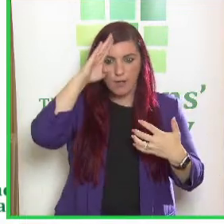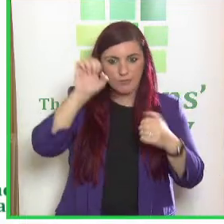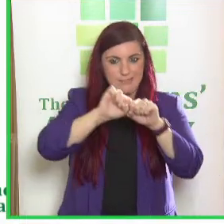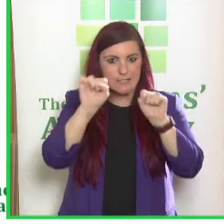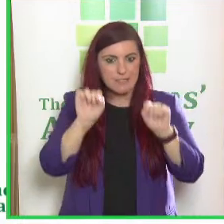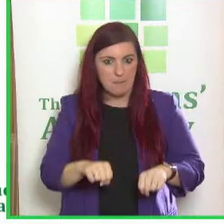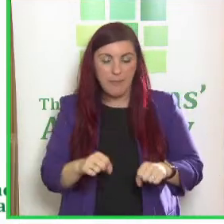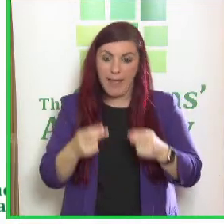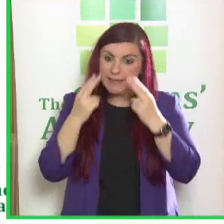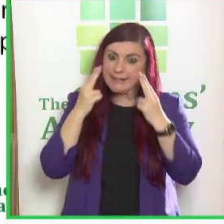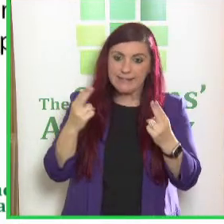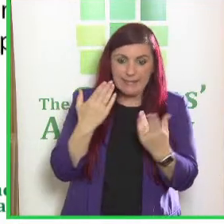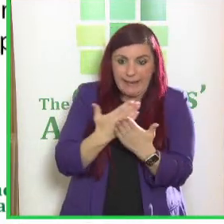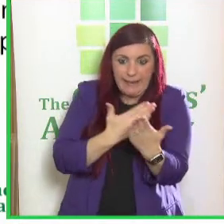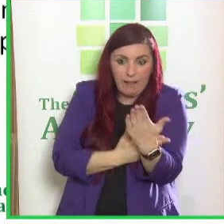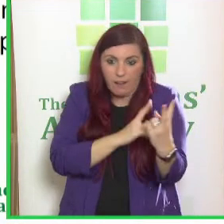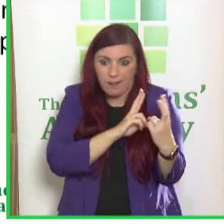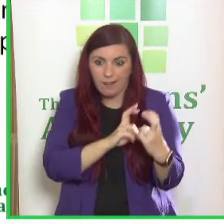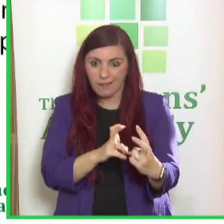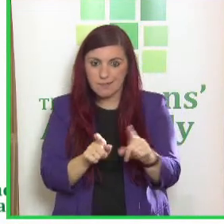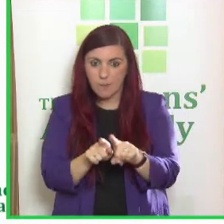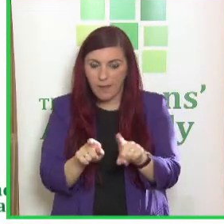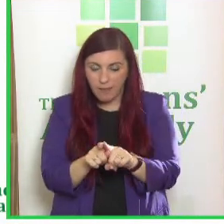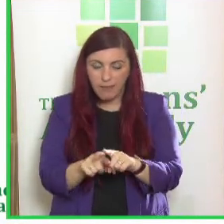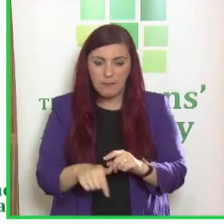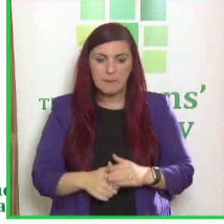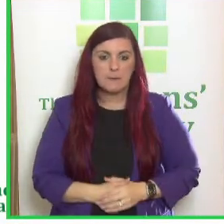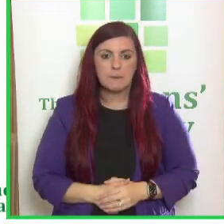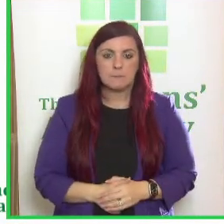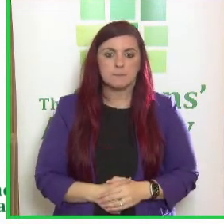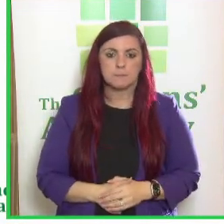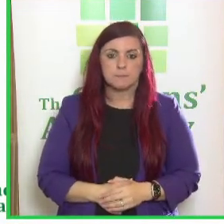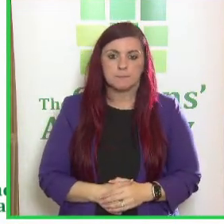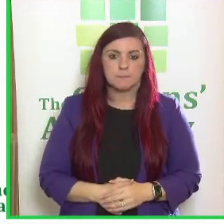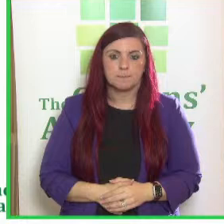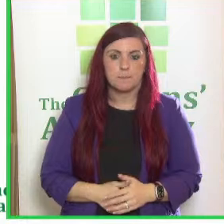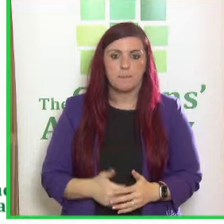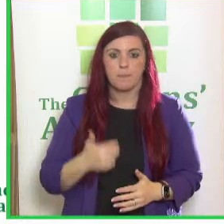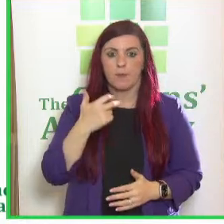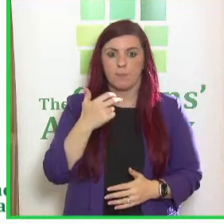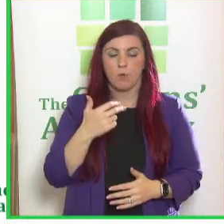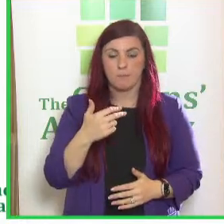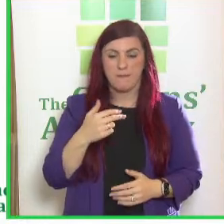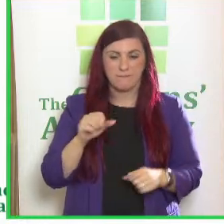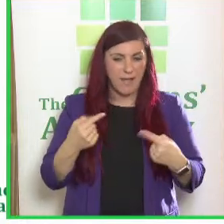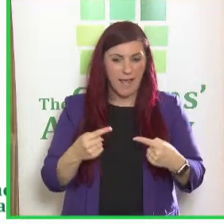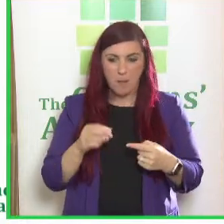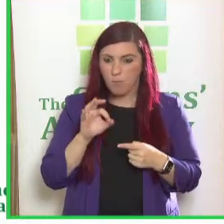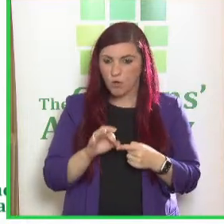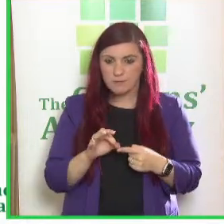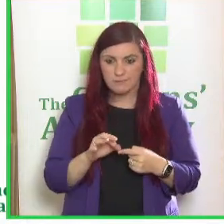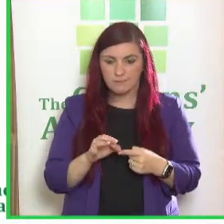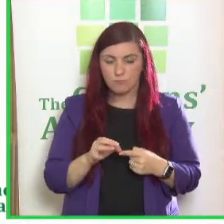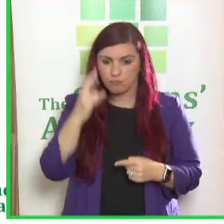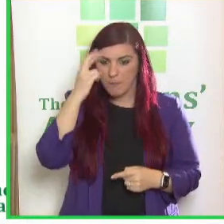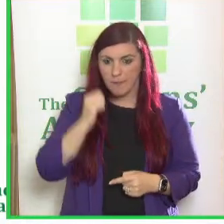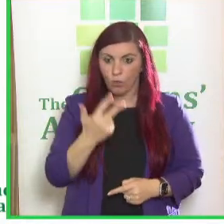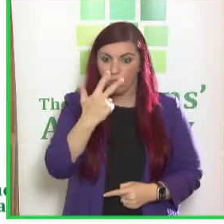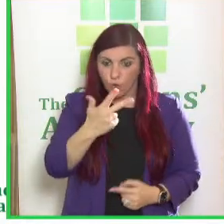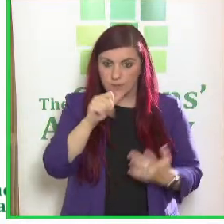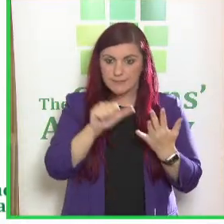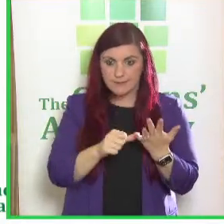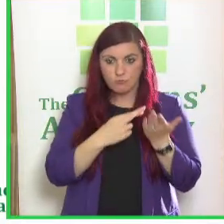determine how it can be done in an Irish legal context. Maintaining perspective, this is my final point. Do bear in mind there are